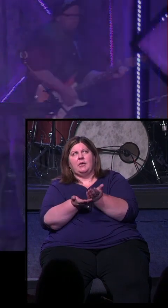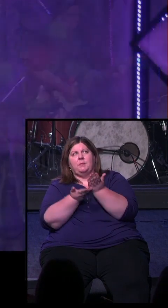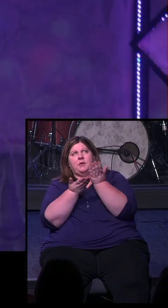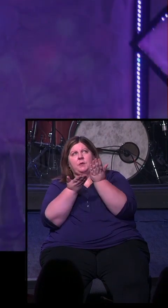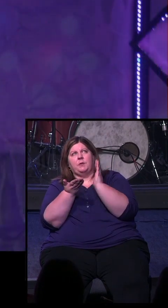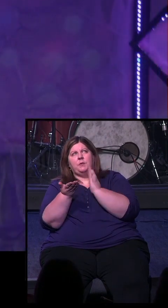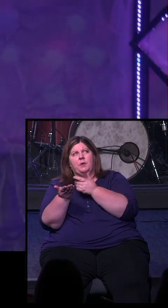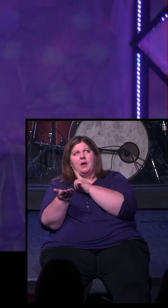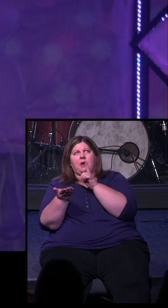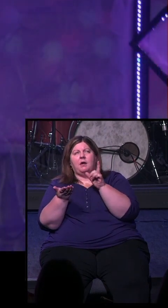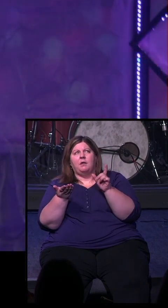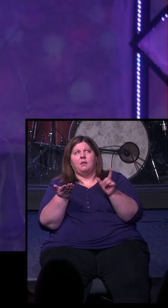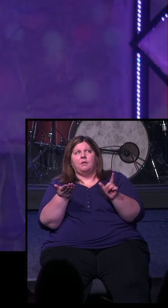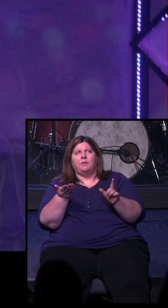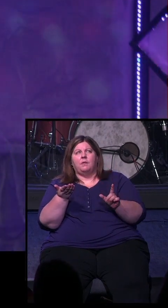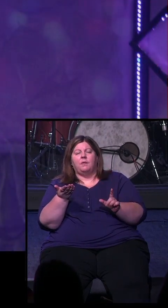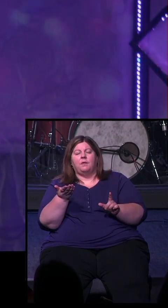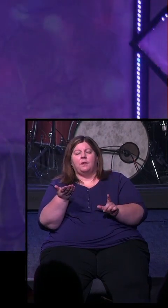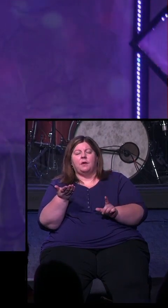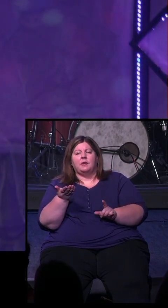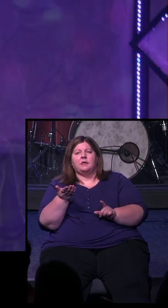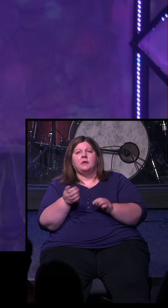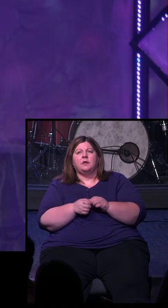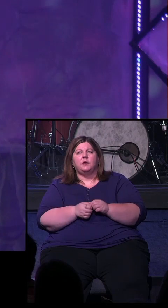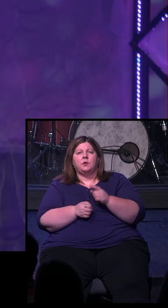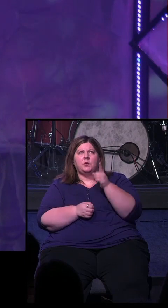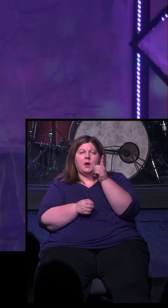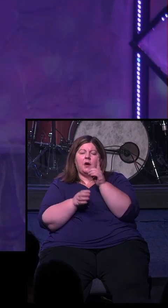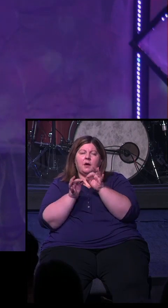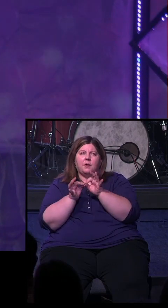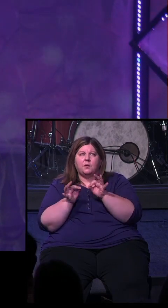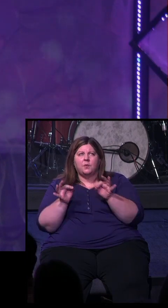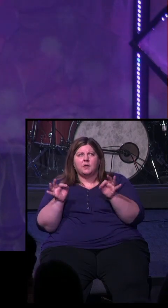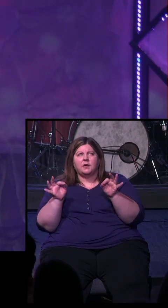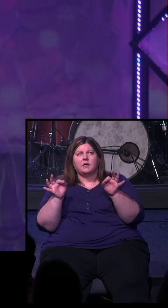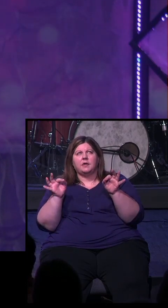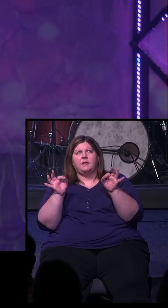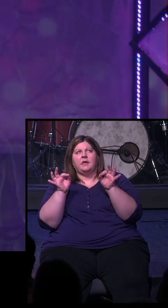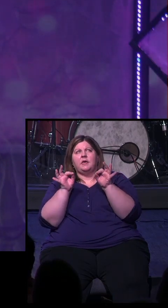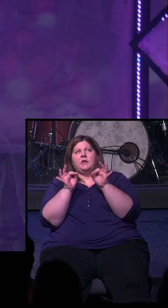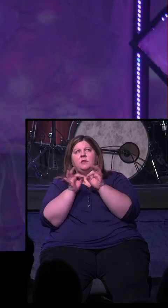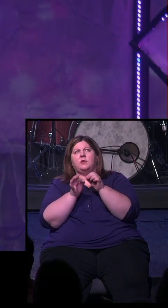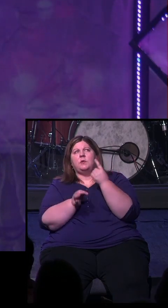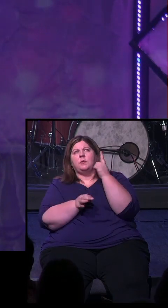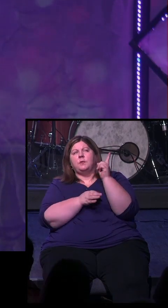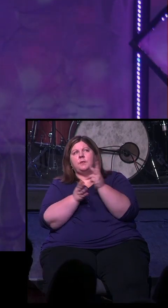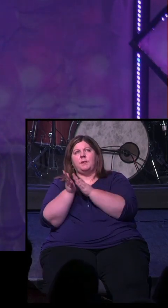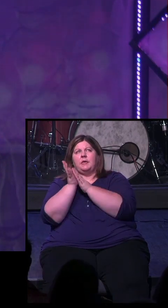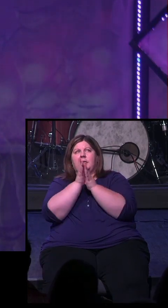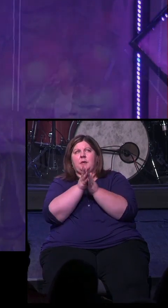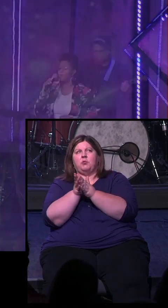you, our Lord. You're worthy. You are worthy to